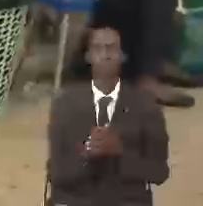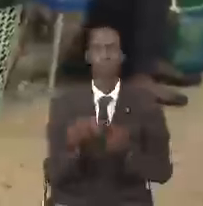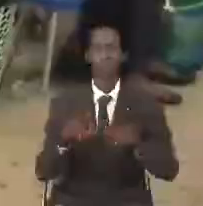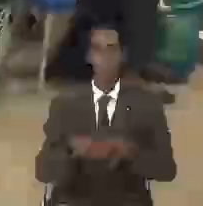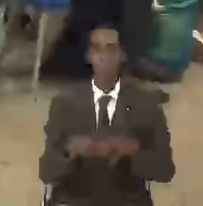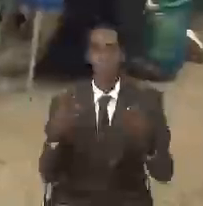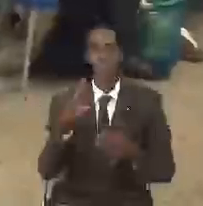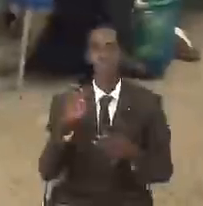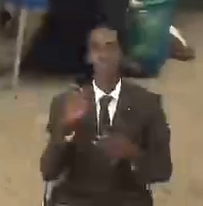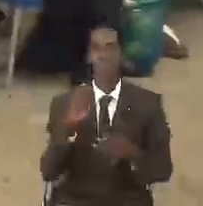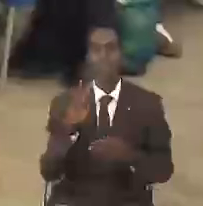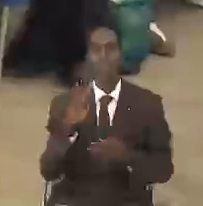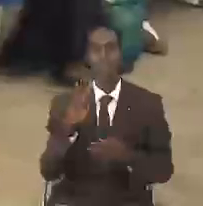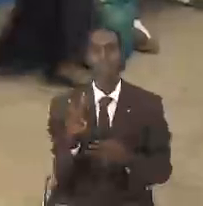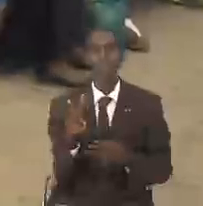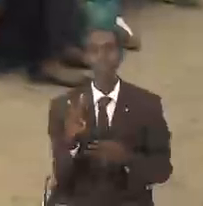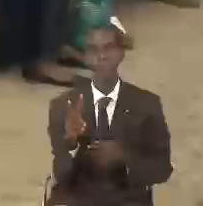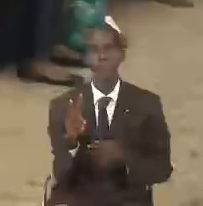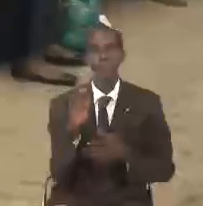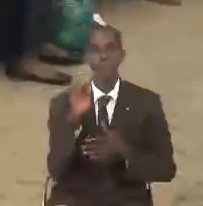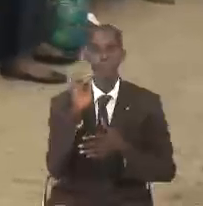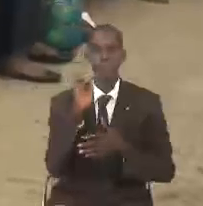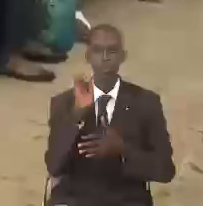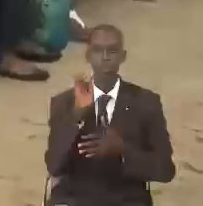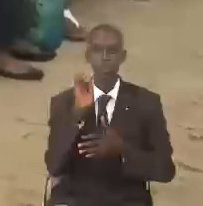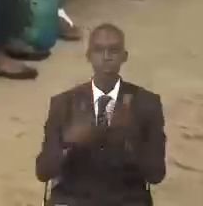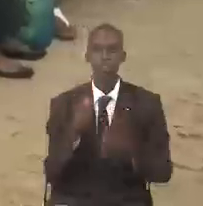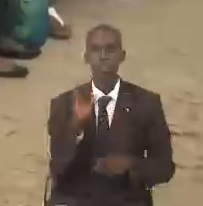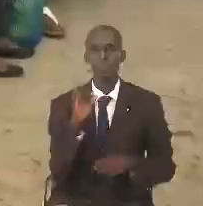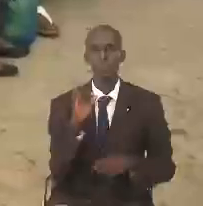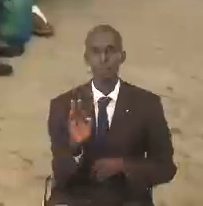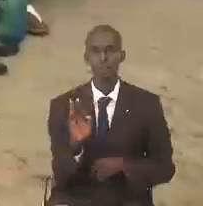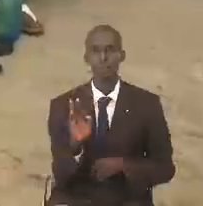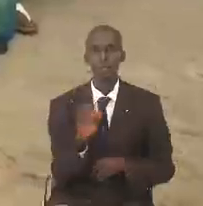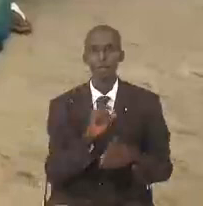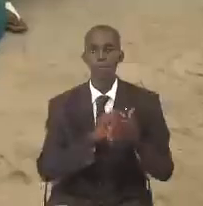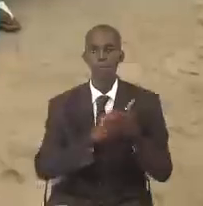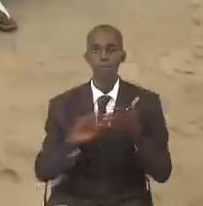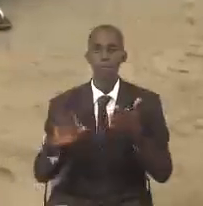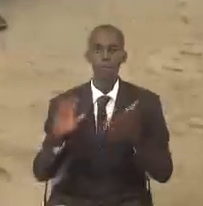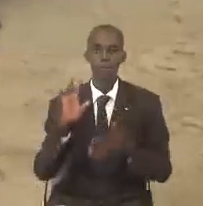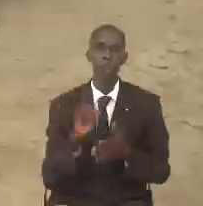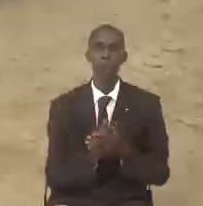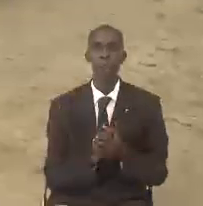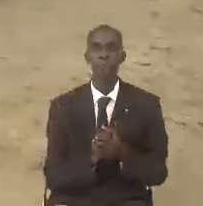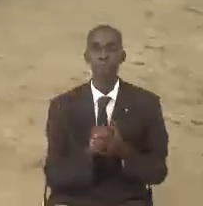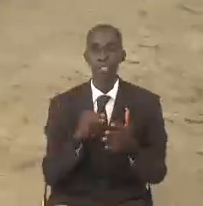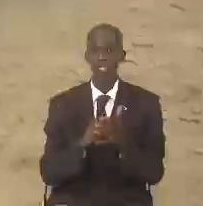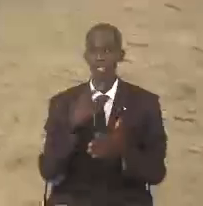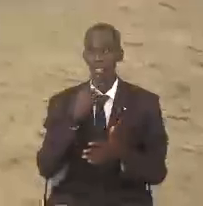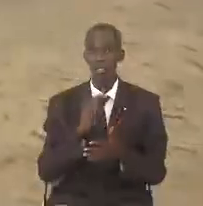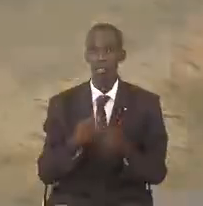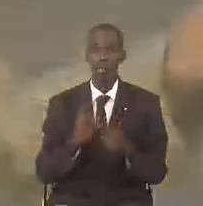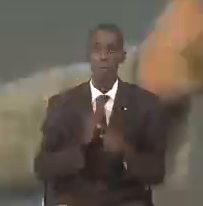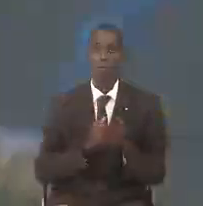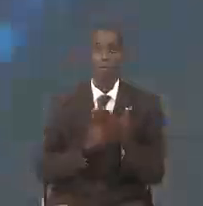Revelation chapter 19, verse 7. It tells us,